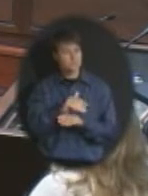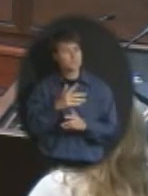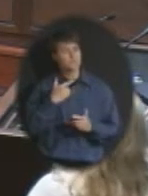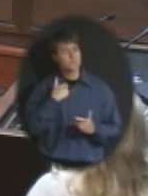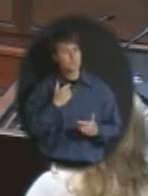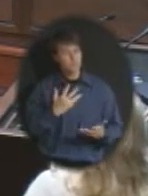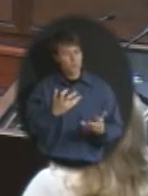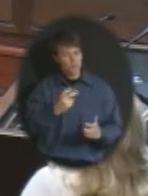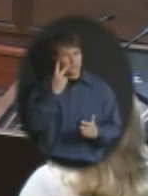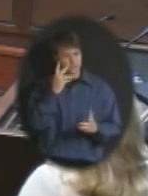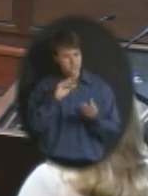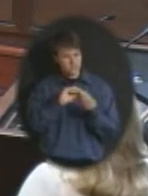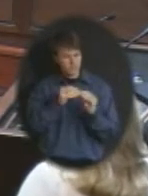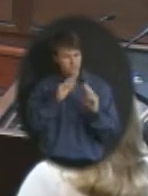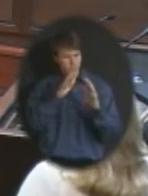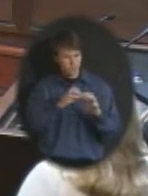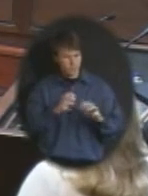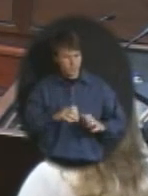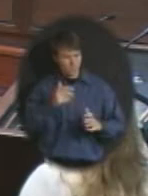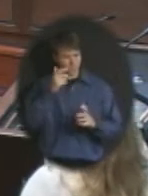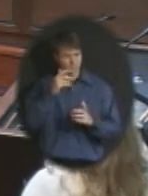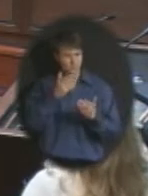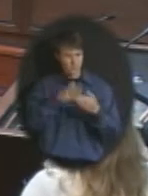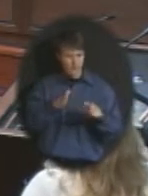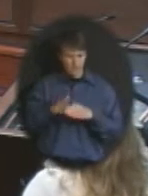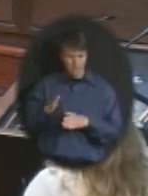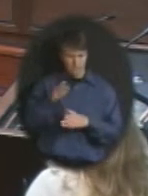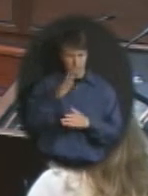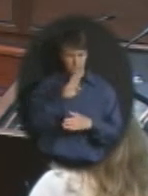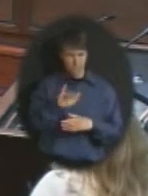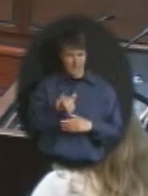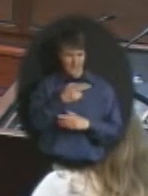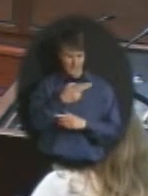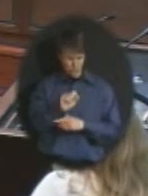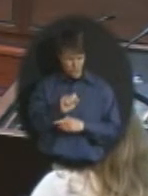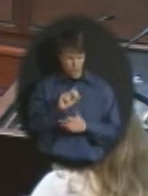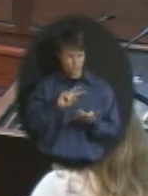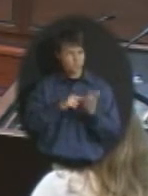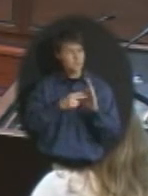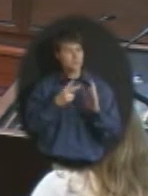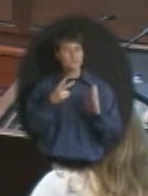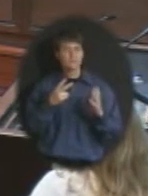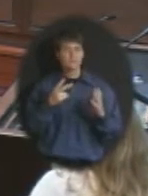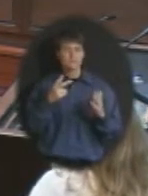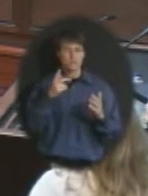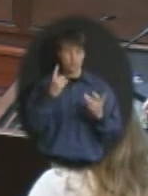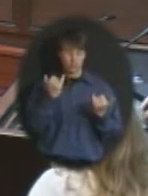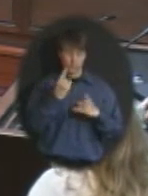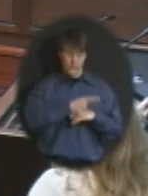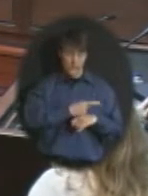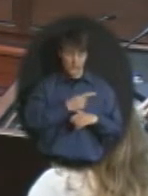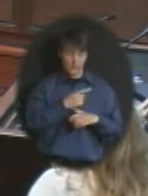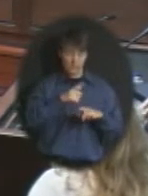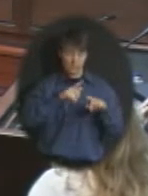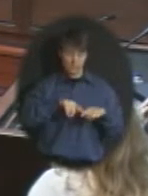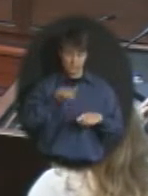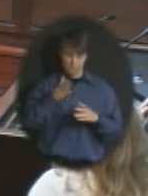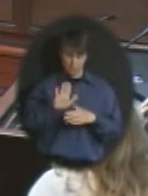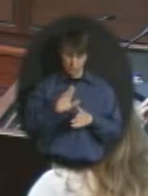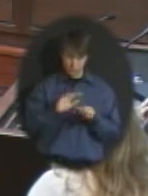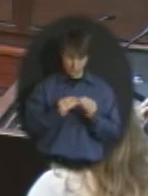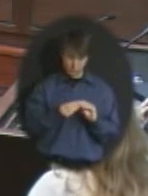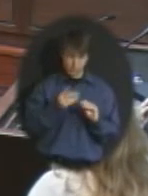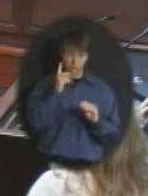to see these numbers broken down by high school. In other words, what would the projected enrollment be today based on these